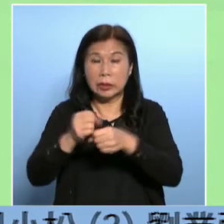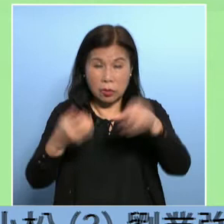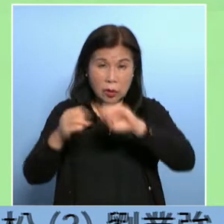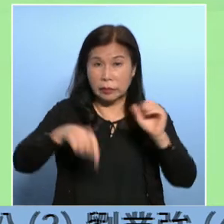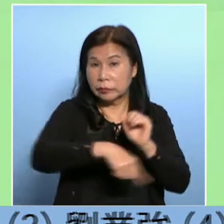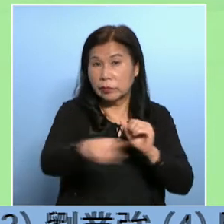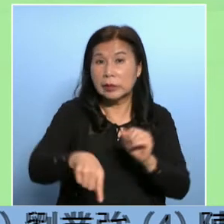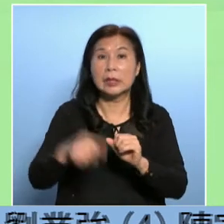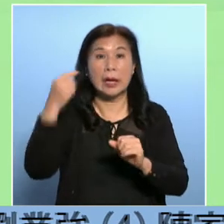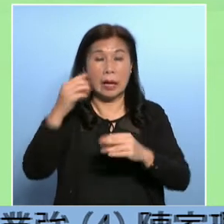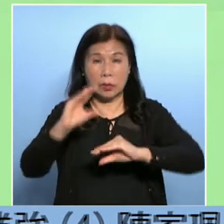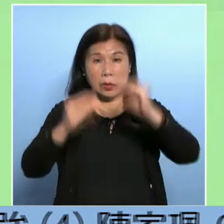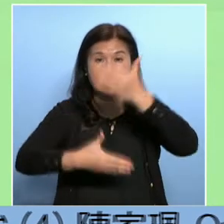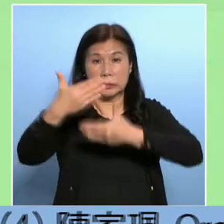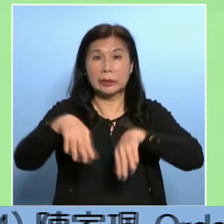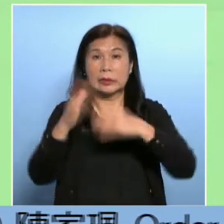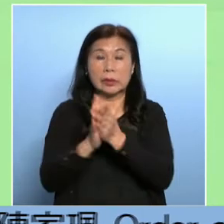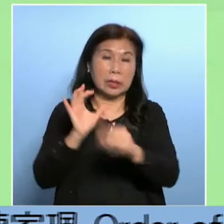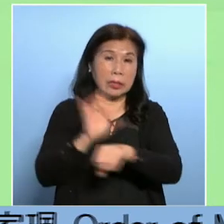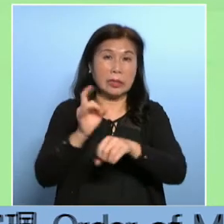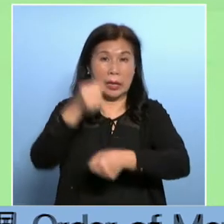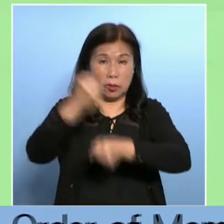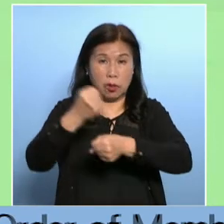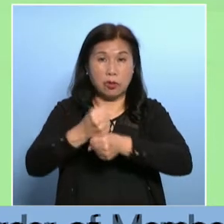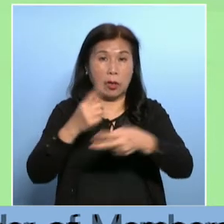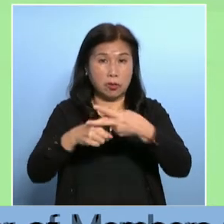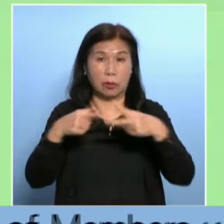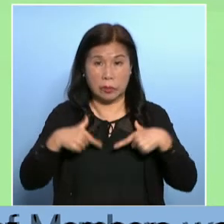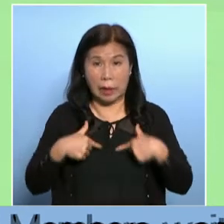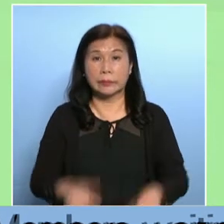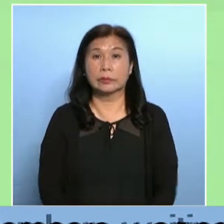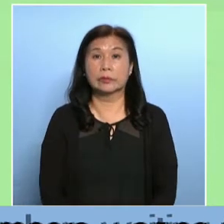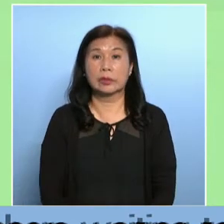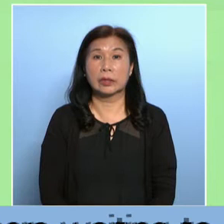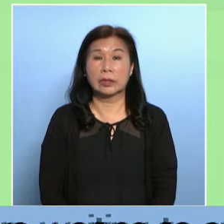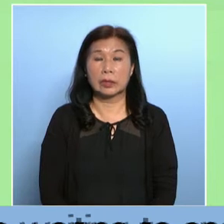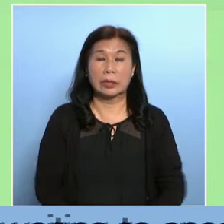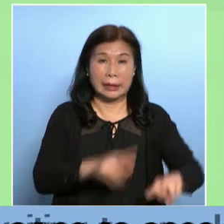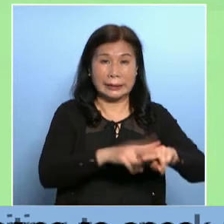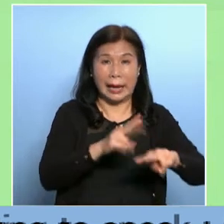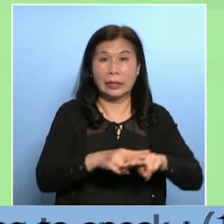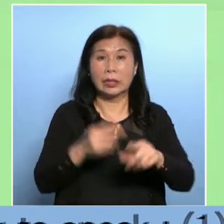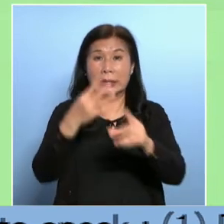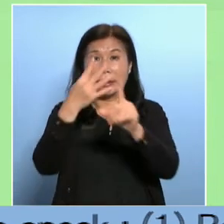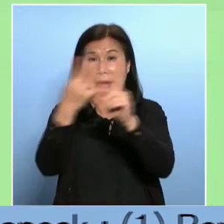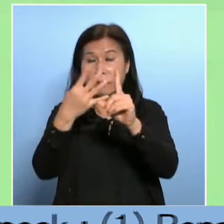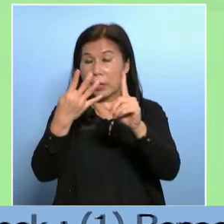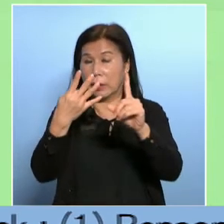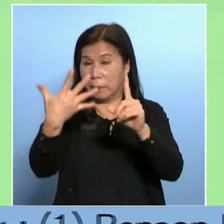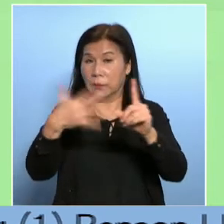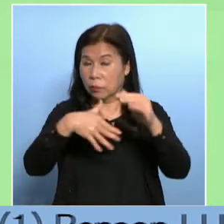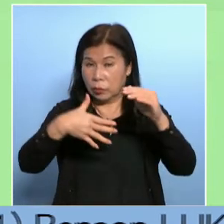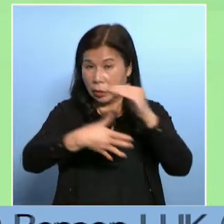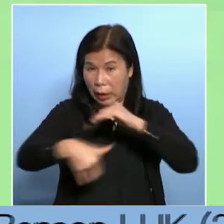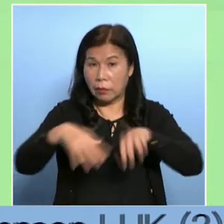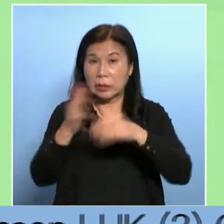Technology Industrialization Bureau and come to a plan for the second Advanced Manufacturing Center.